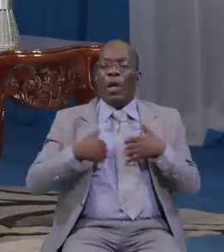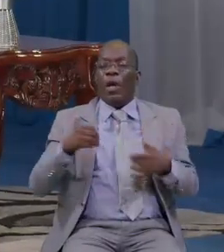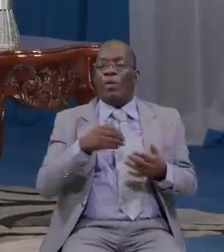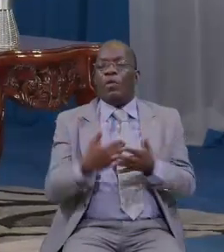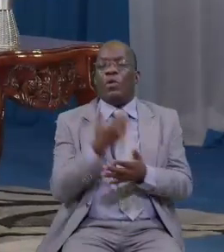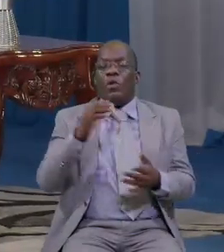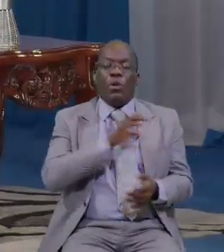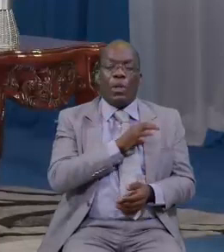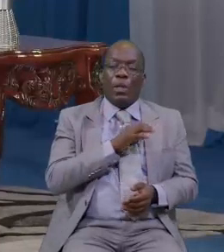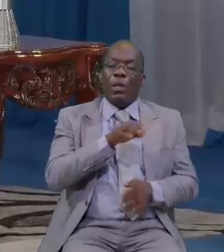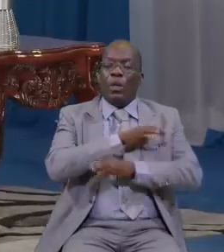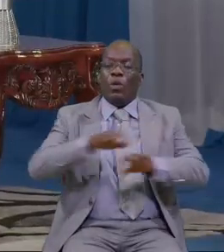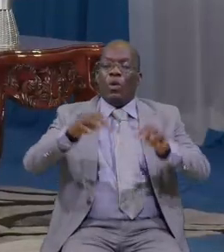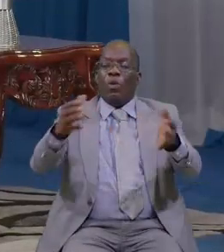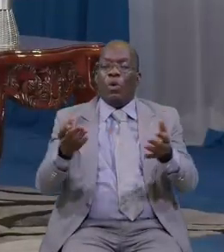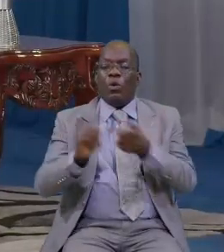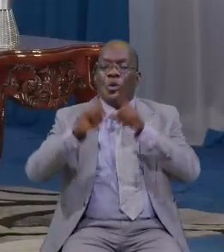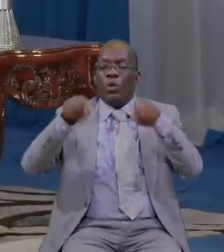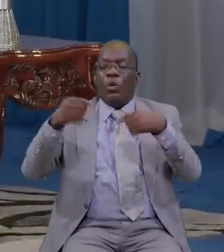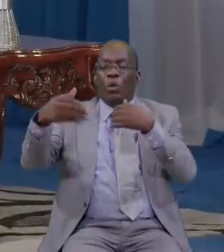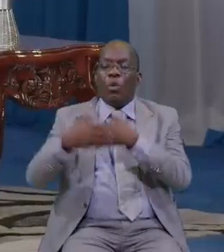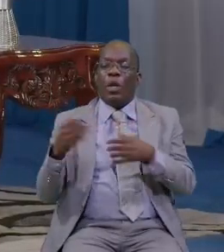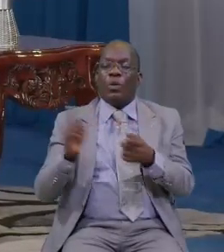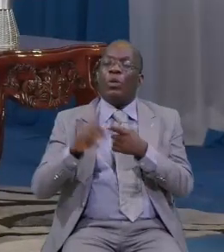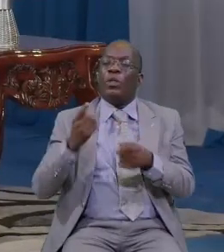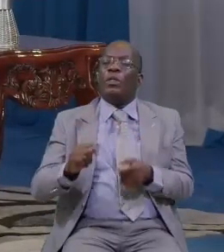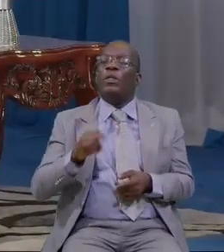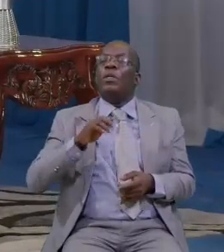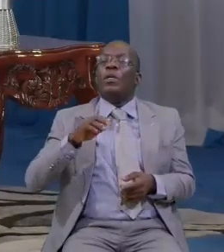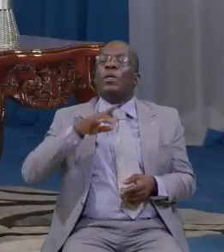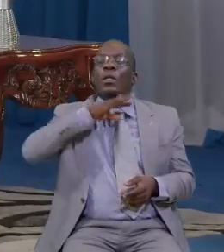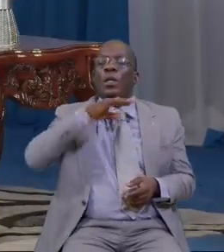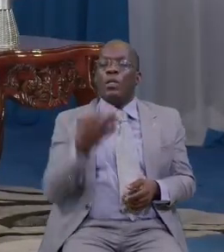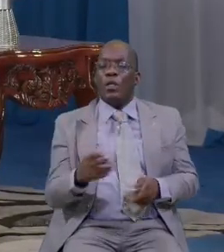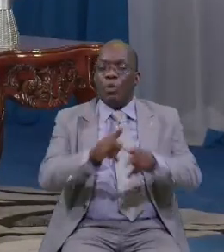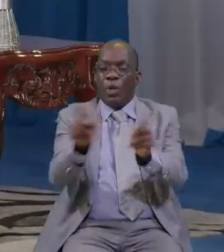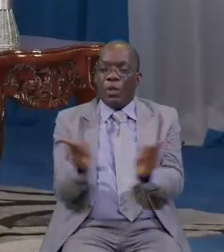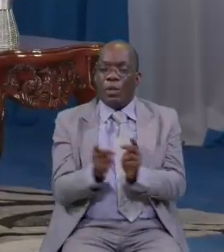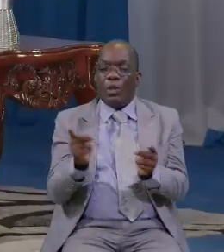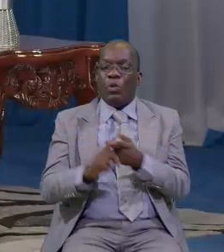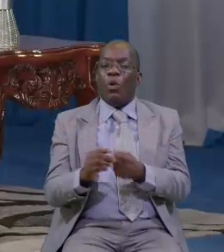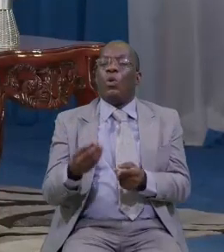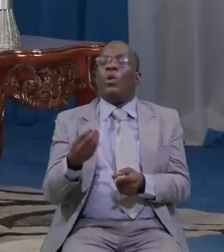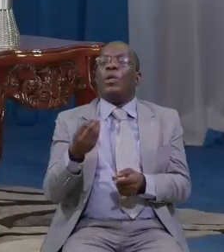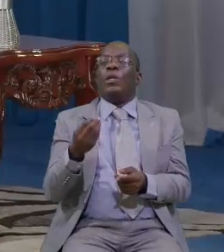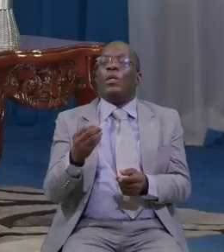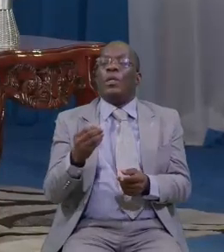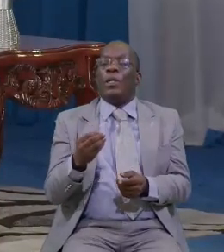to go back to the gutter to swallow up the old